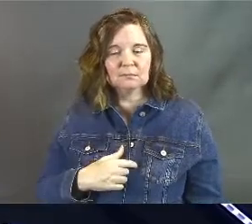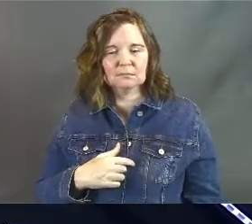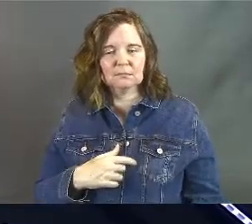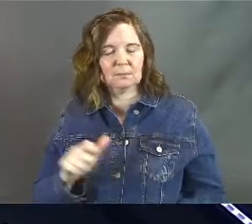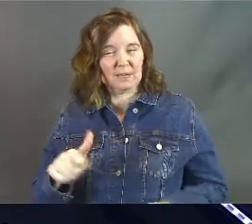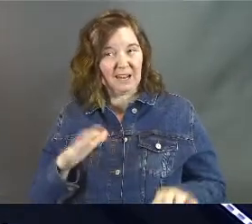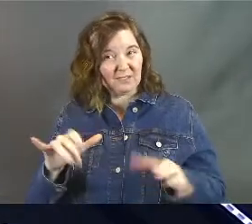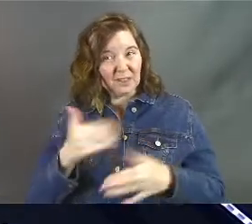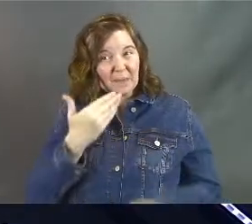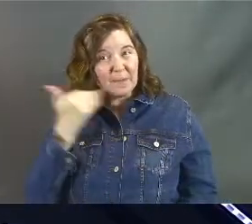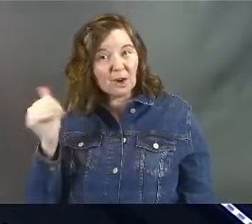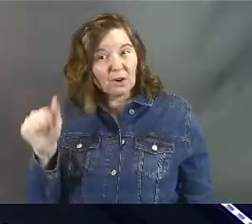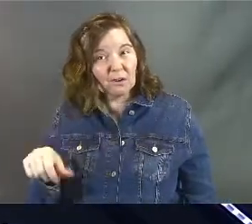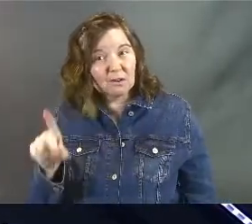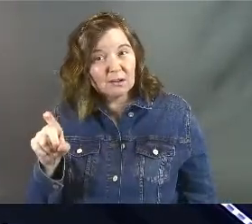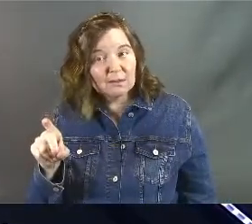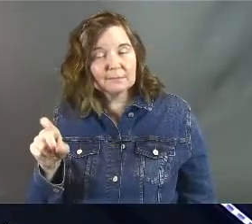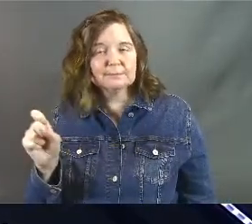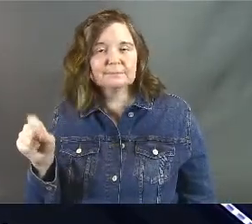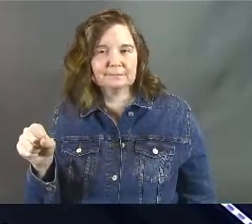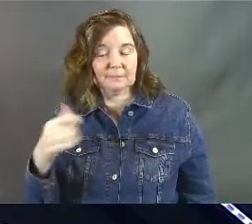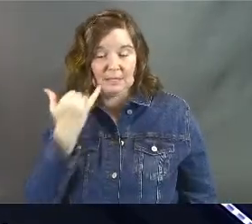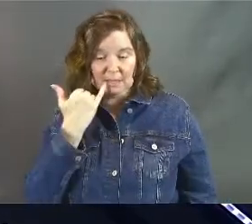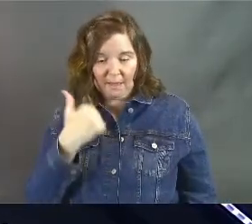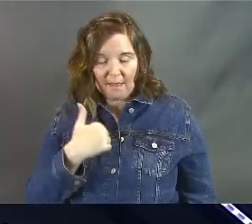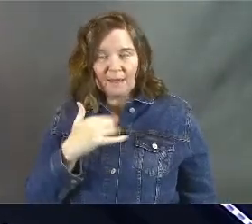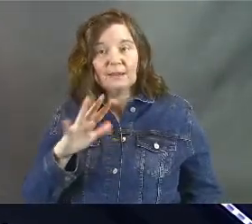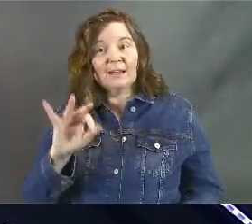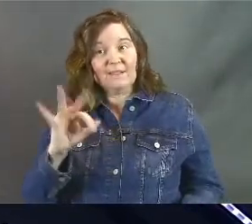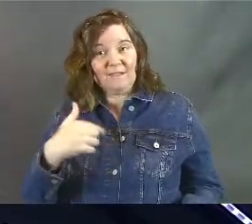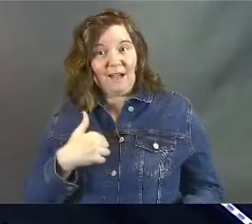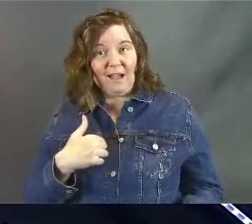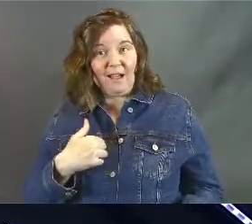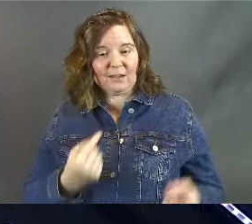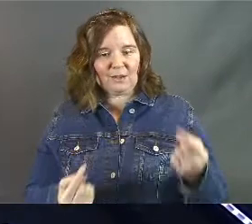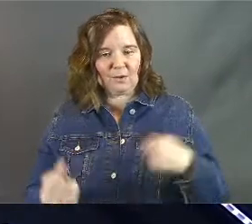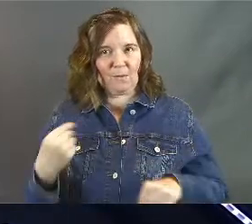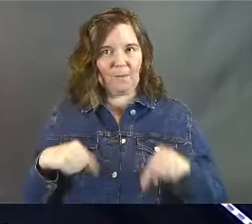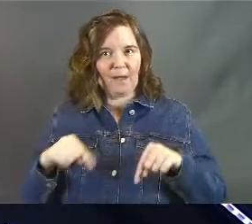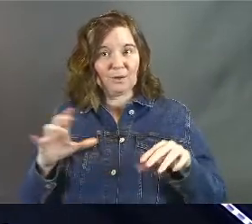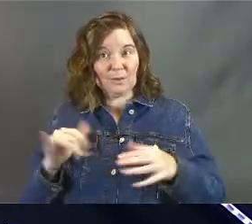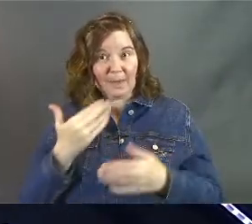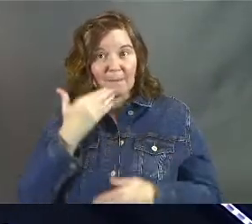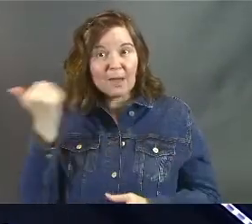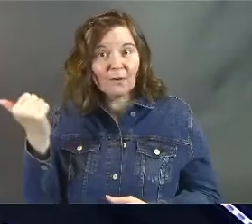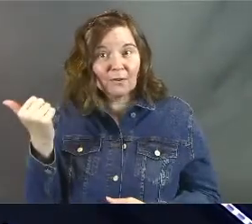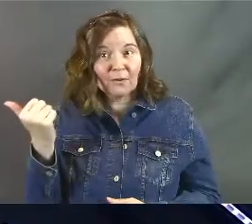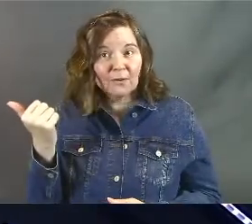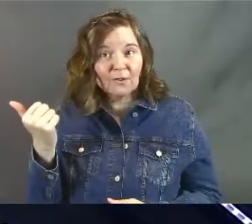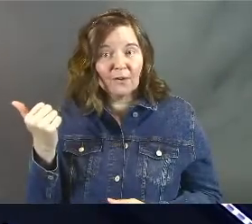Could I have done that better? Like if I could go back and do that better,